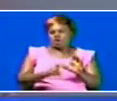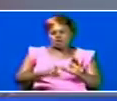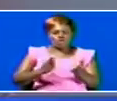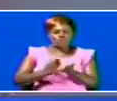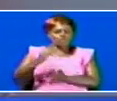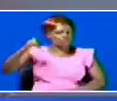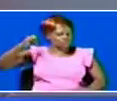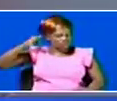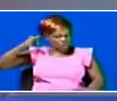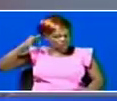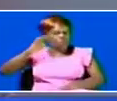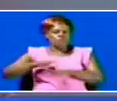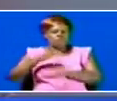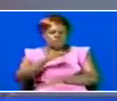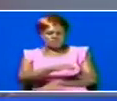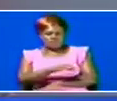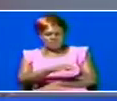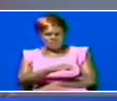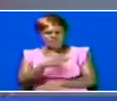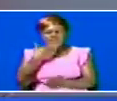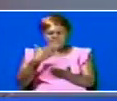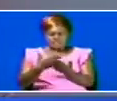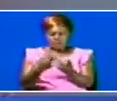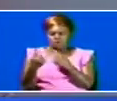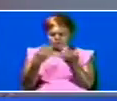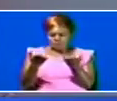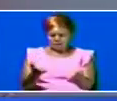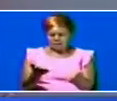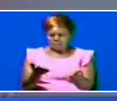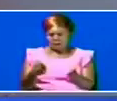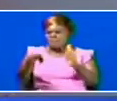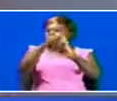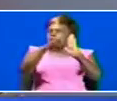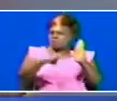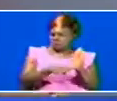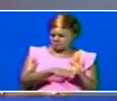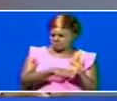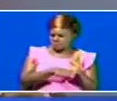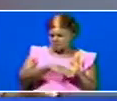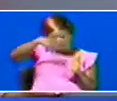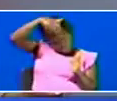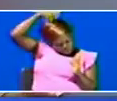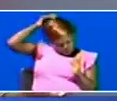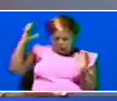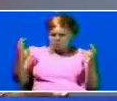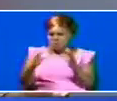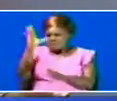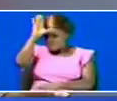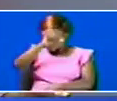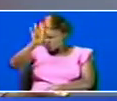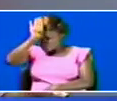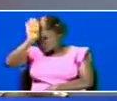phone. Richard, good evening, and thank you for speaking with us on Checkpoint tonight. Why aren't the Lionesses going to Dubai